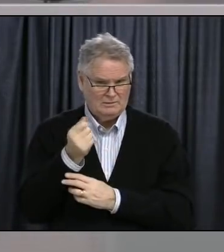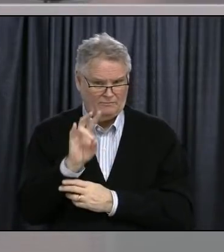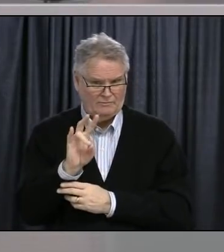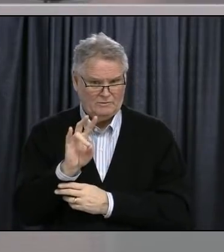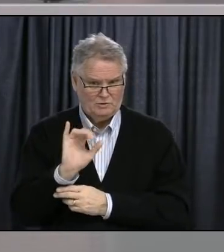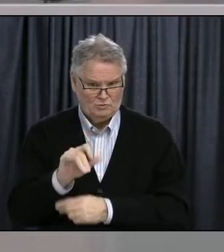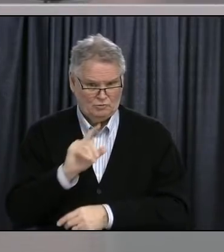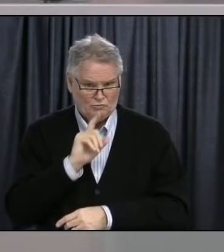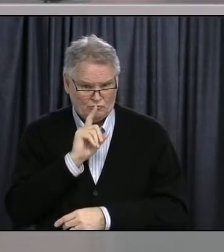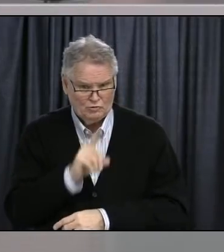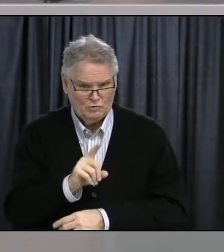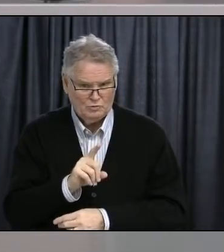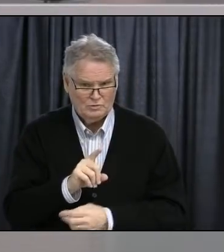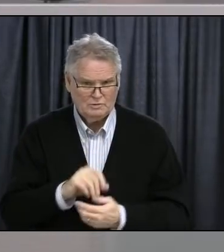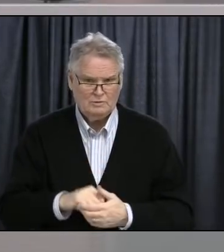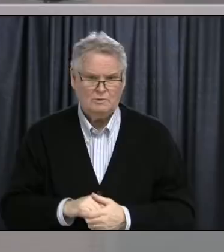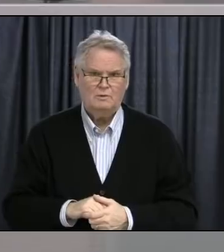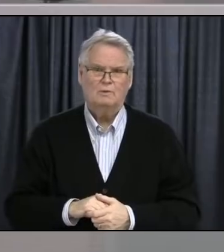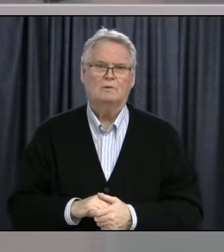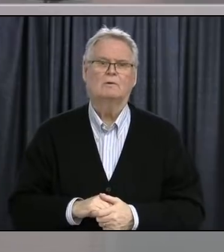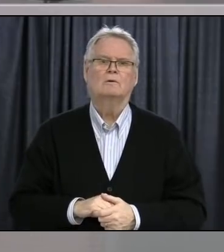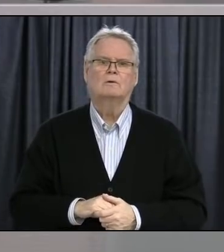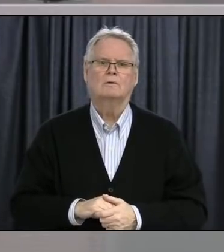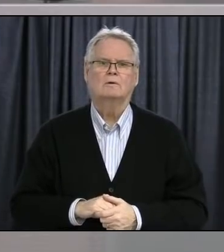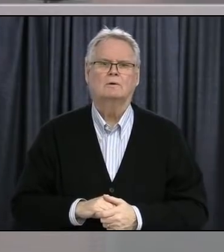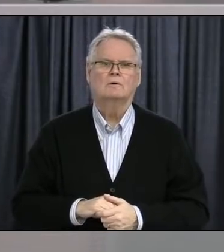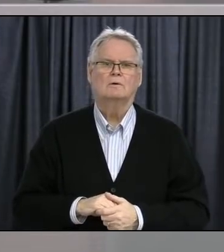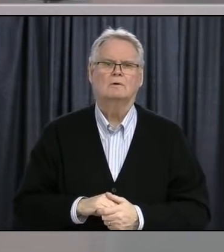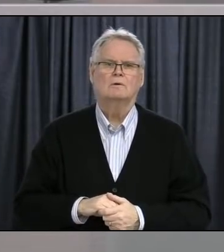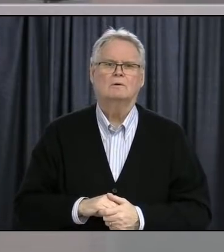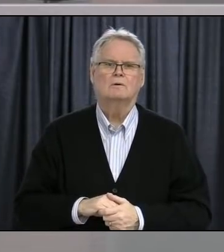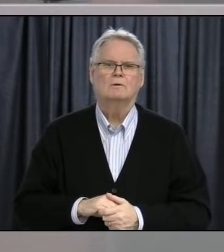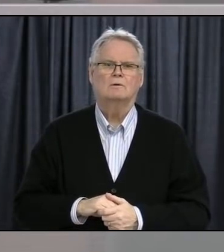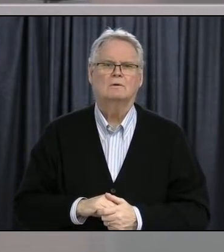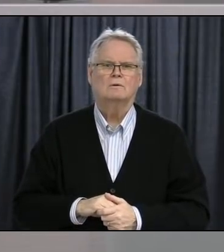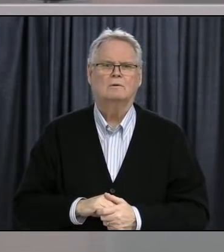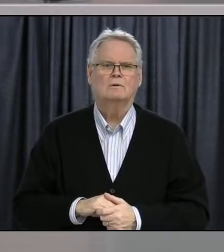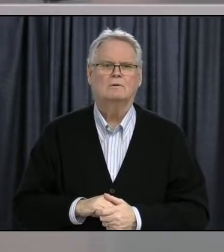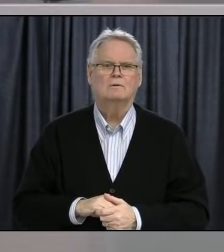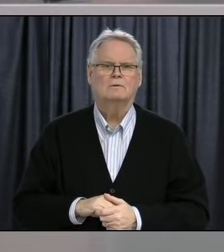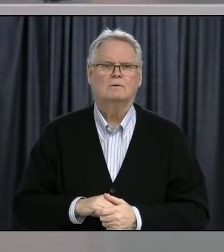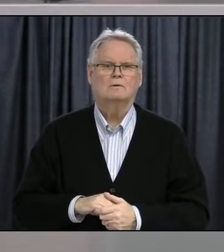there? Minister, that's probably best for you. You're specific to the health sciences?